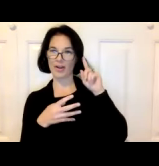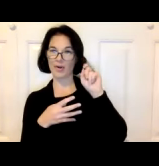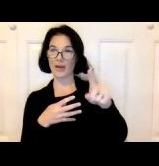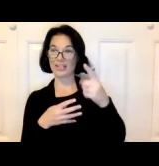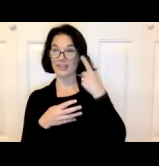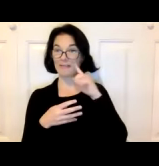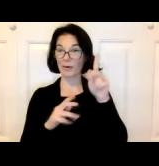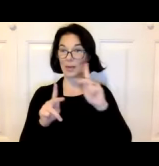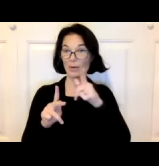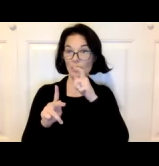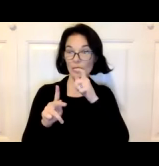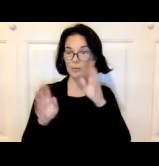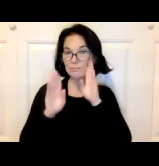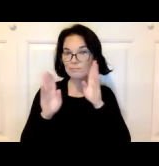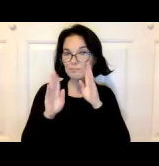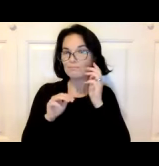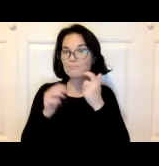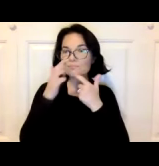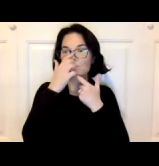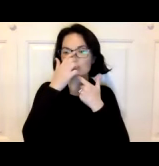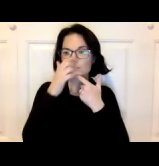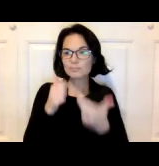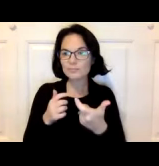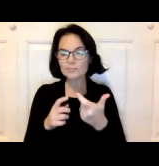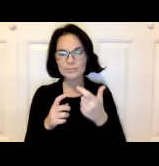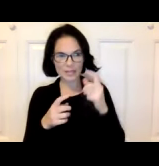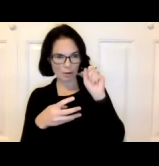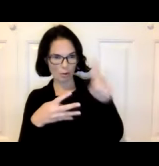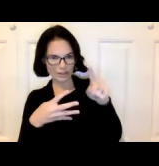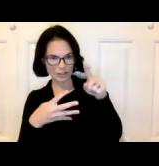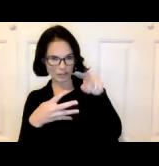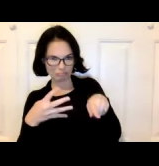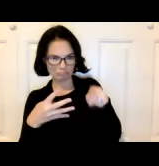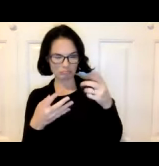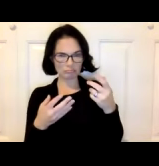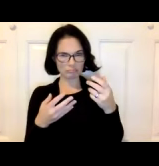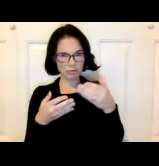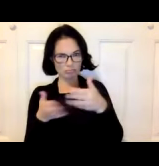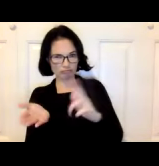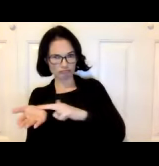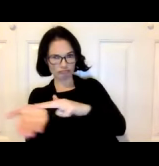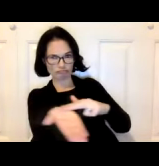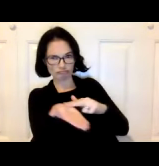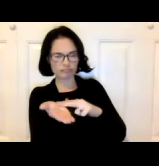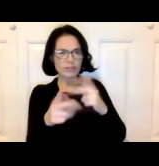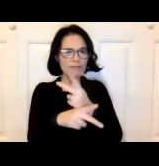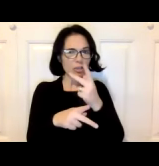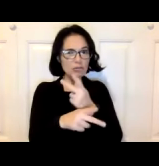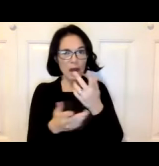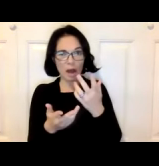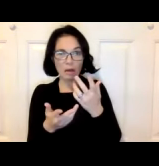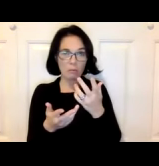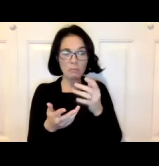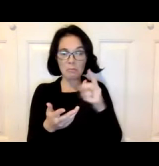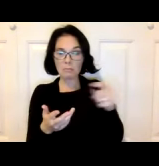listeners, just to kind of get a general sense of how likely people are to take the